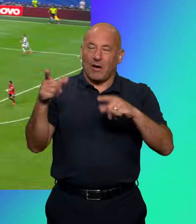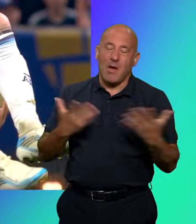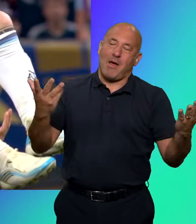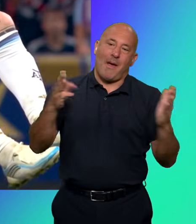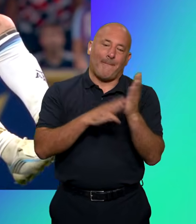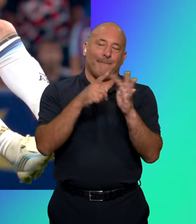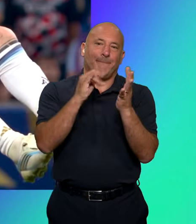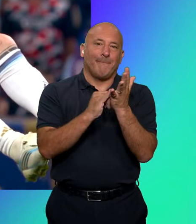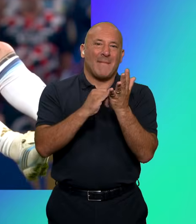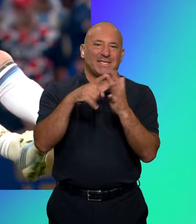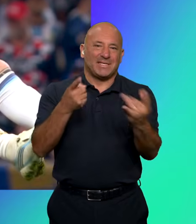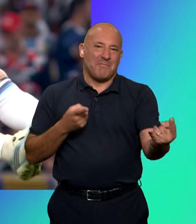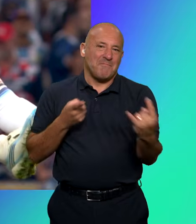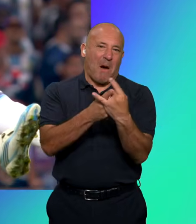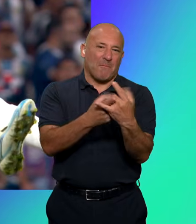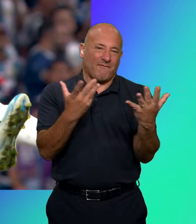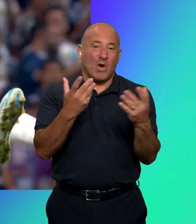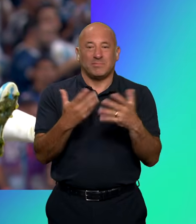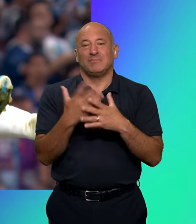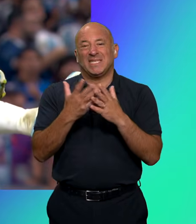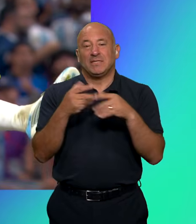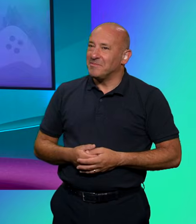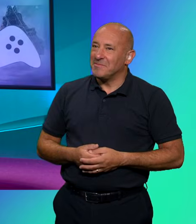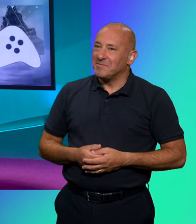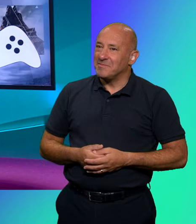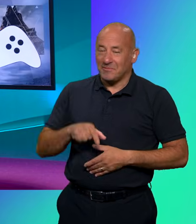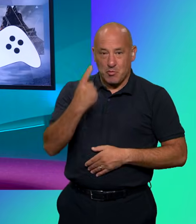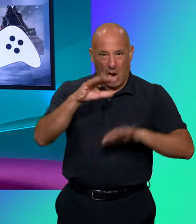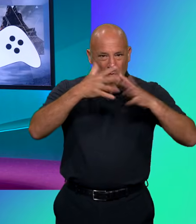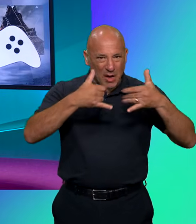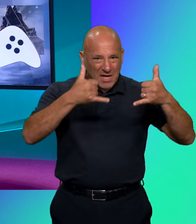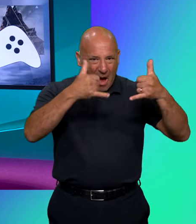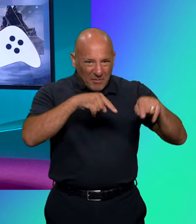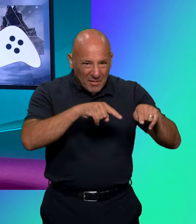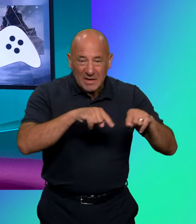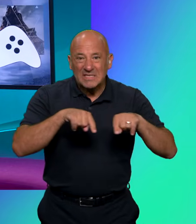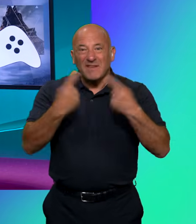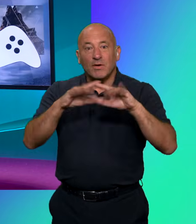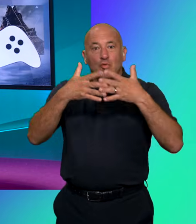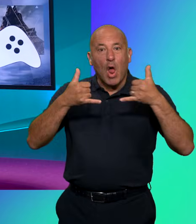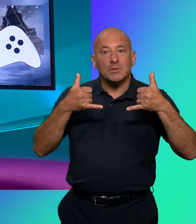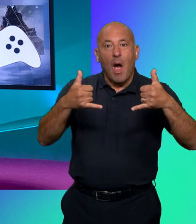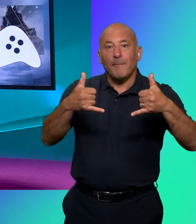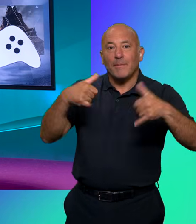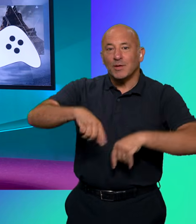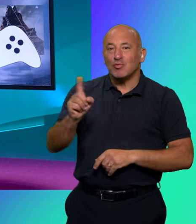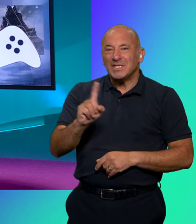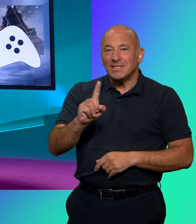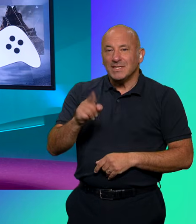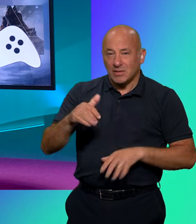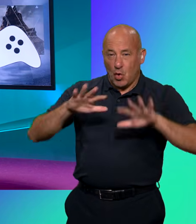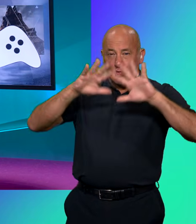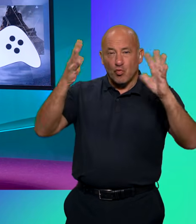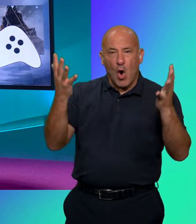quarter-finals. He netted one to take him top of the highest scorers, well, from one World Cup to another, but this time one of the